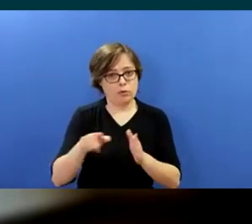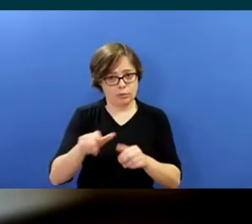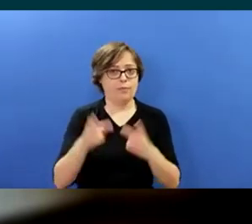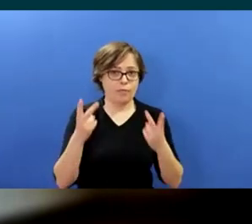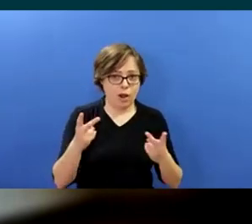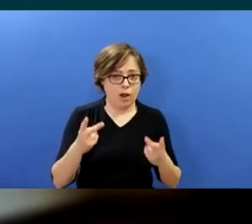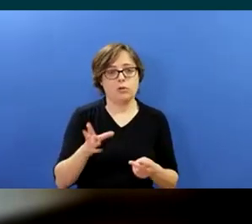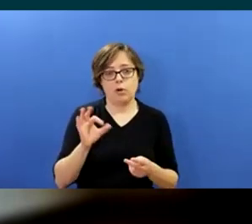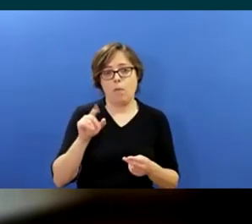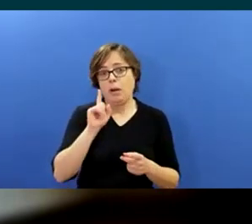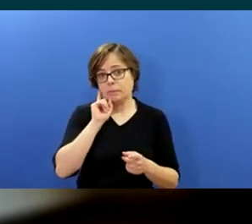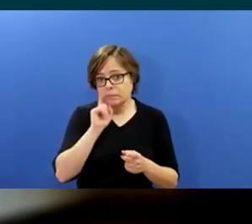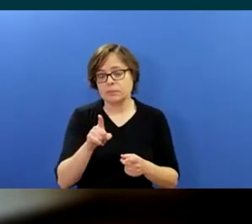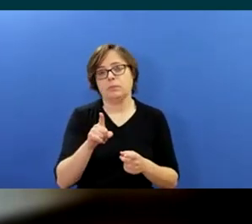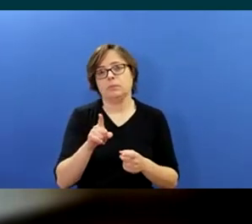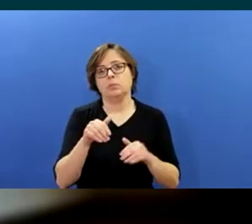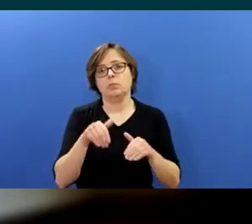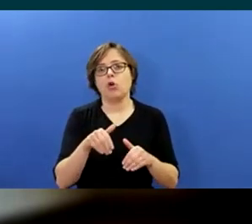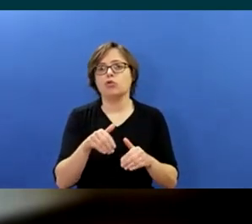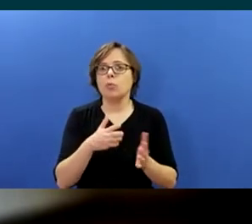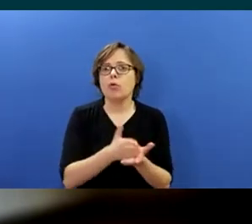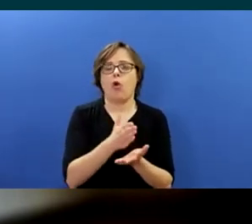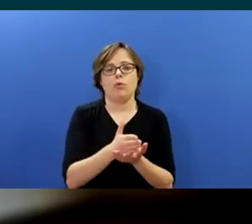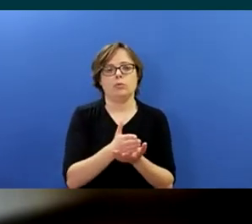administration, the executive to